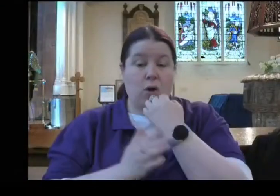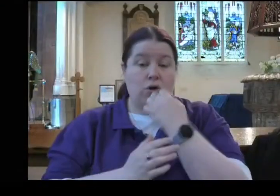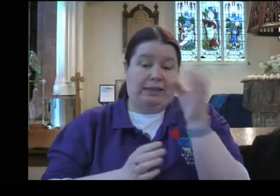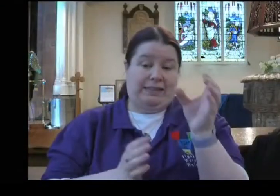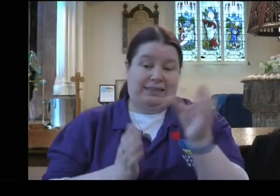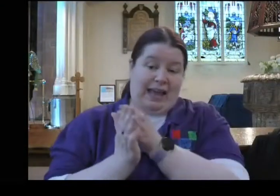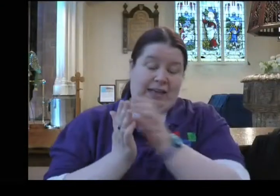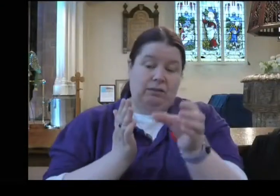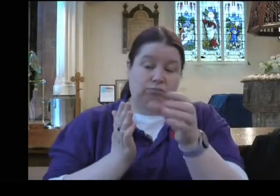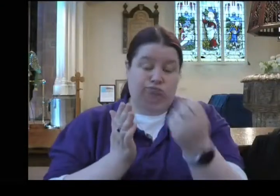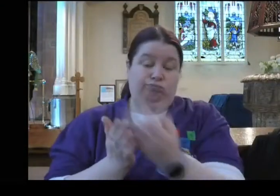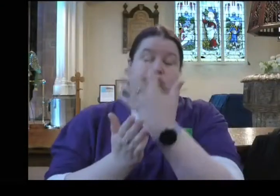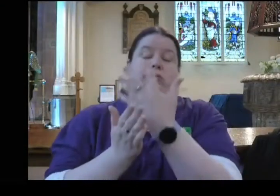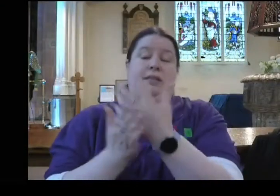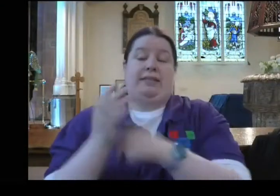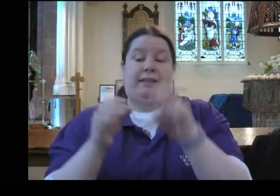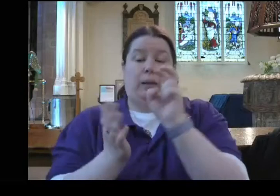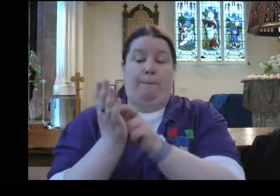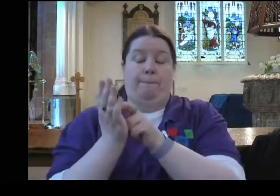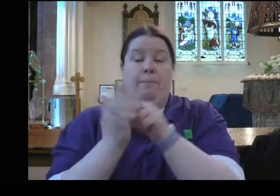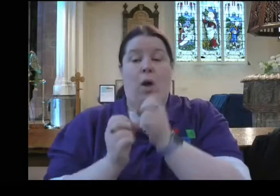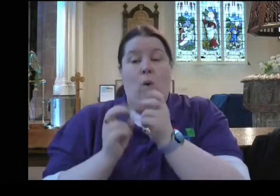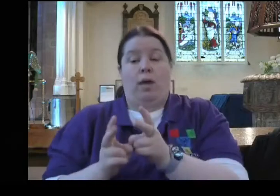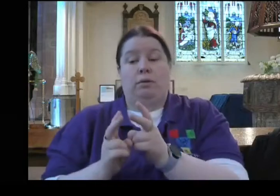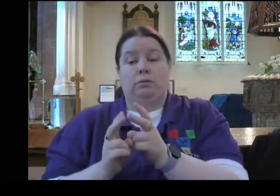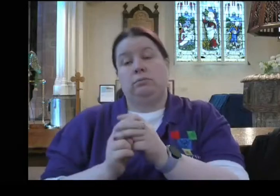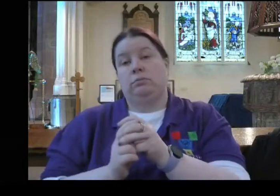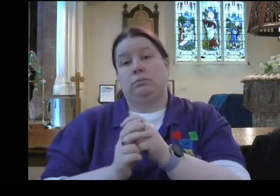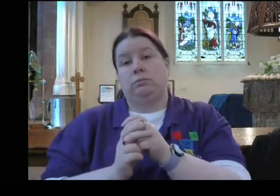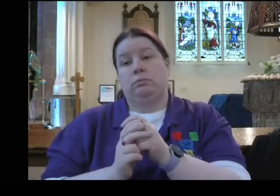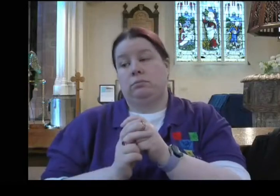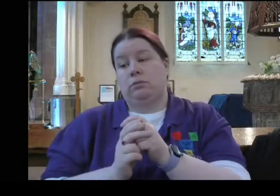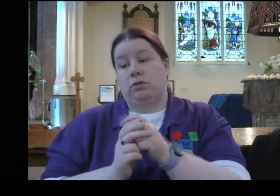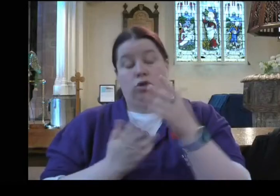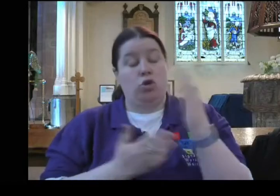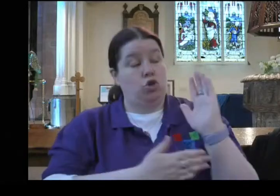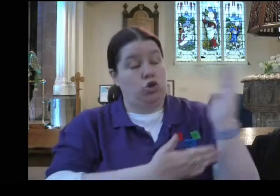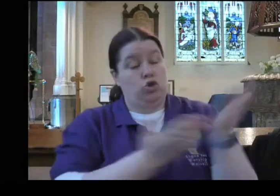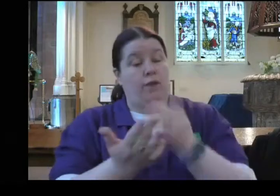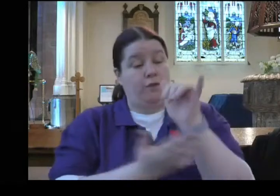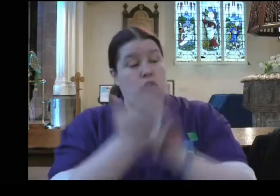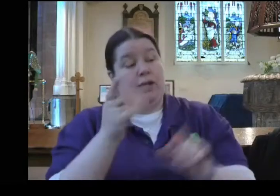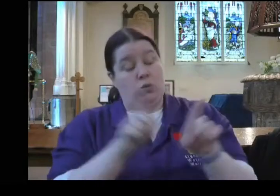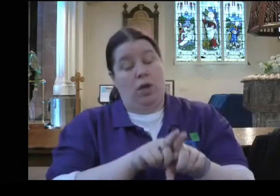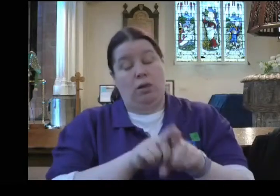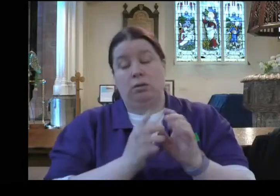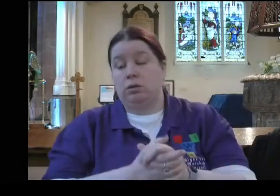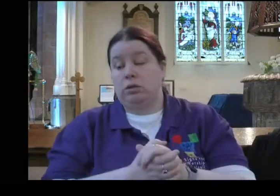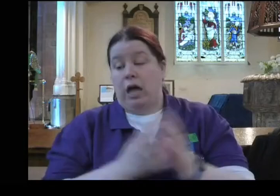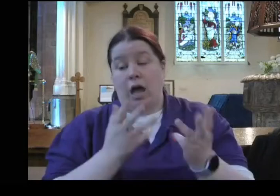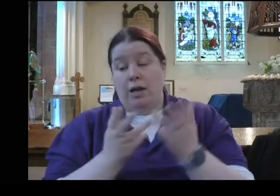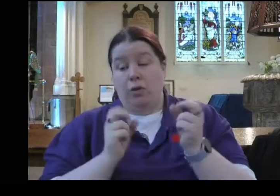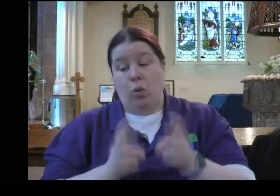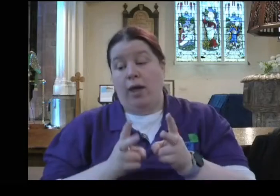online. You can set up a standing order online. It's also in the notice sheet as well. Sorry, the service sheet. Another helpful way to give to the